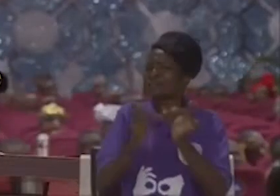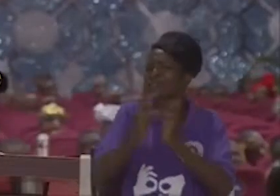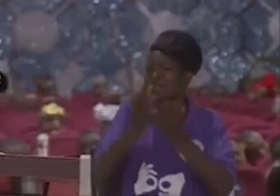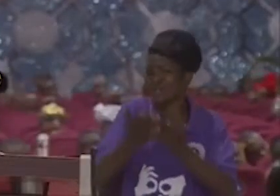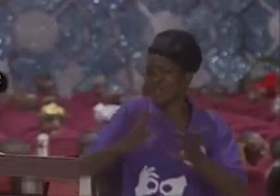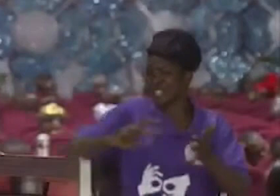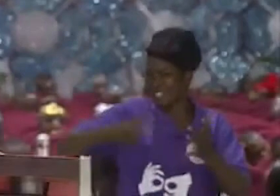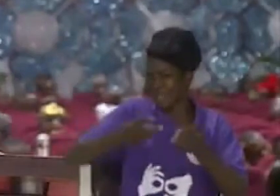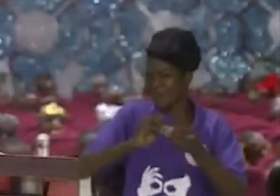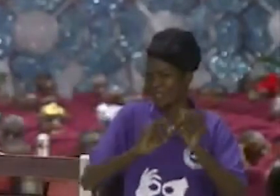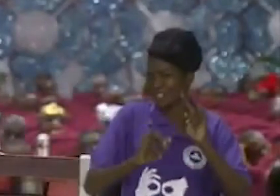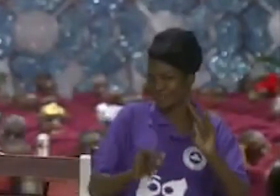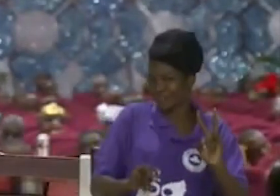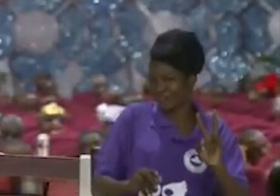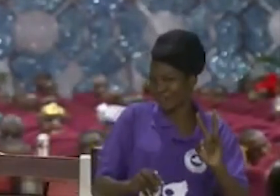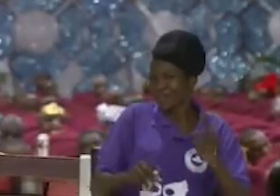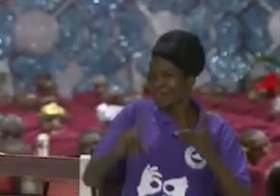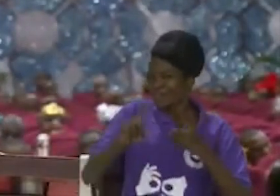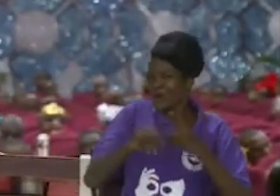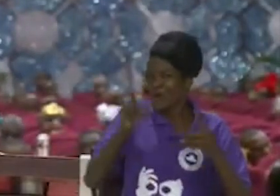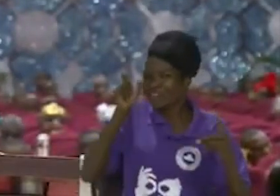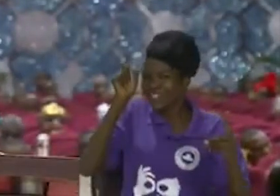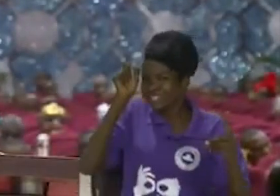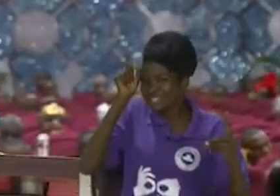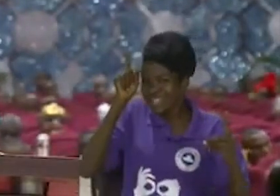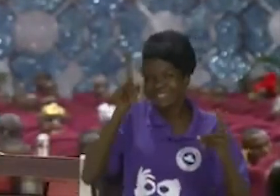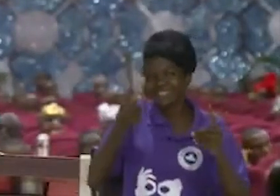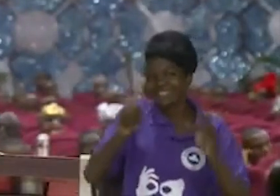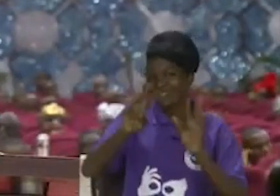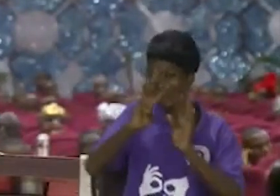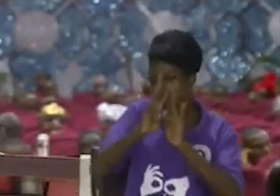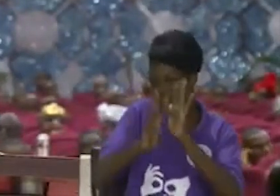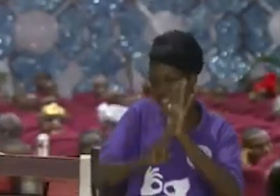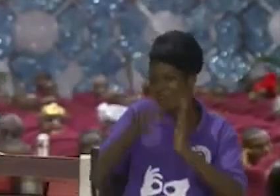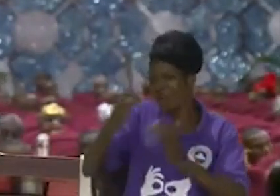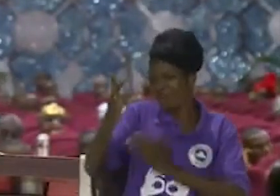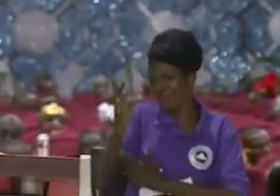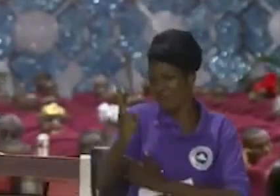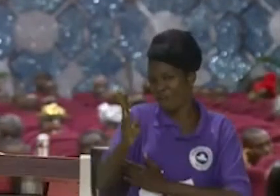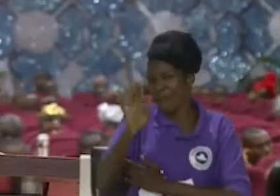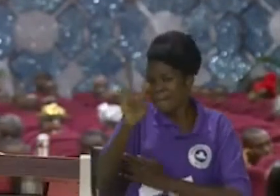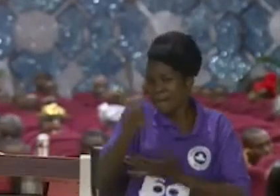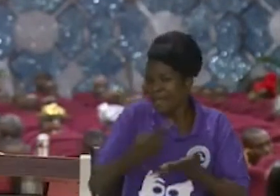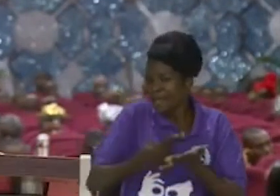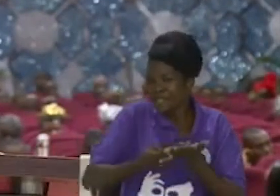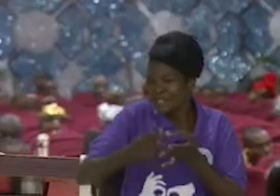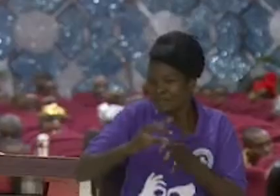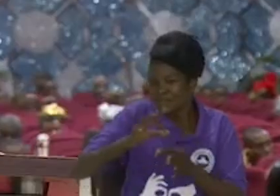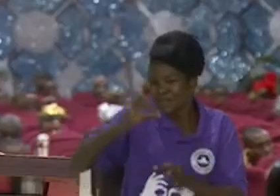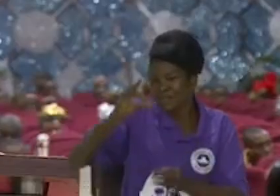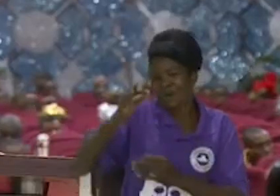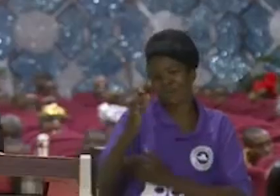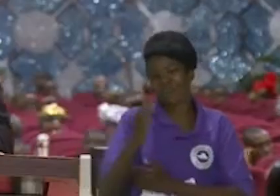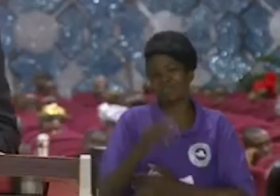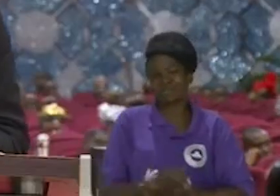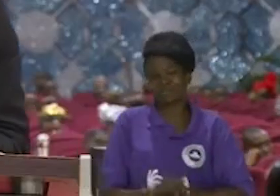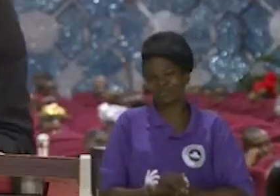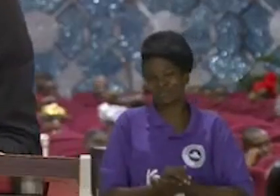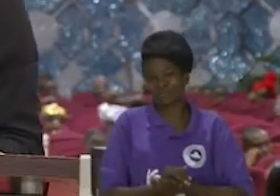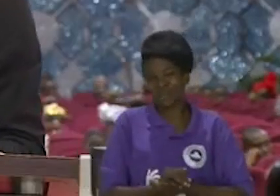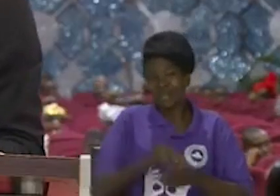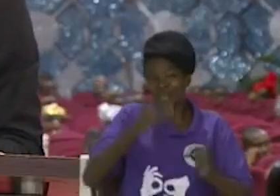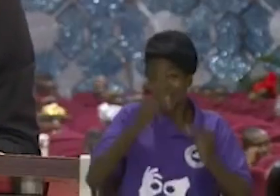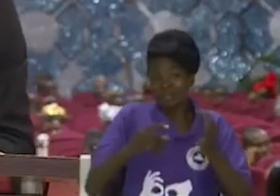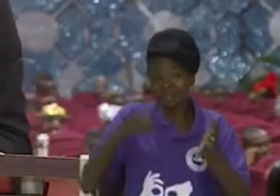that enables us to understand the will of God is the Spirit of God, the Holy Spirit. John chapter 16 and verse 13.